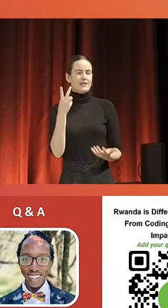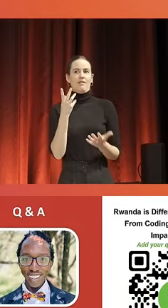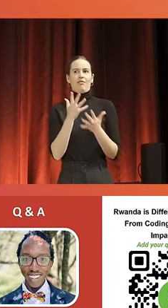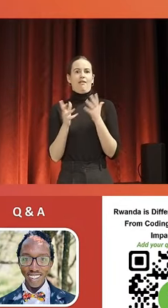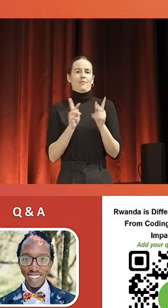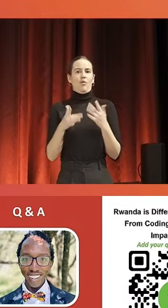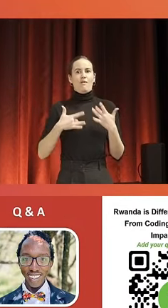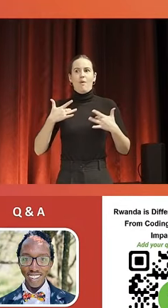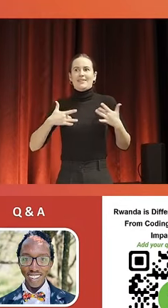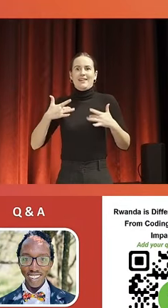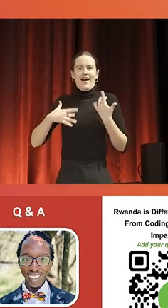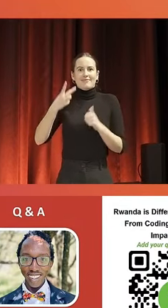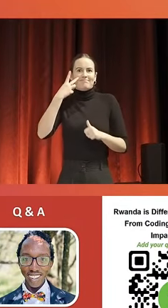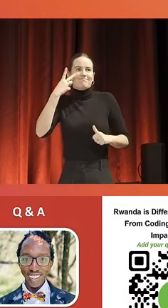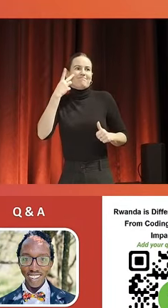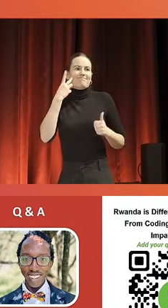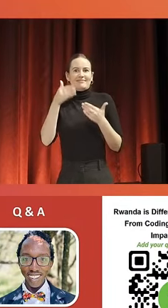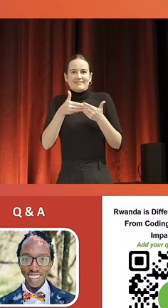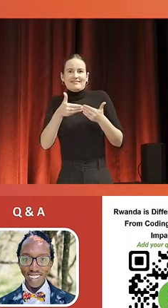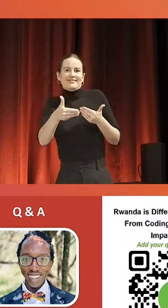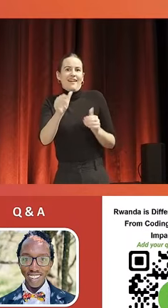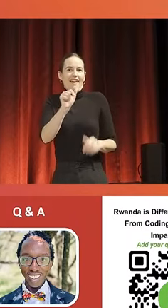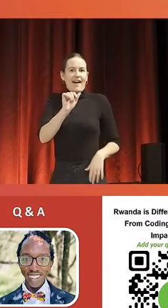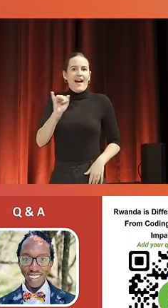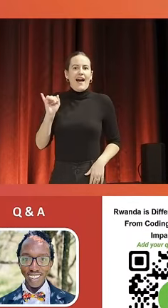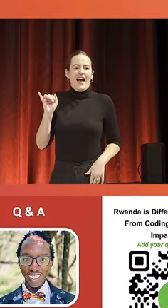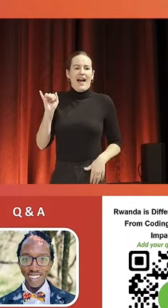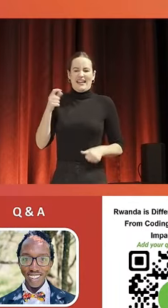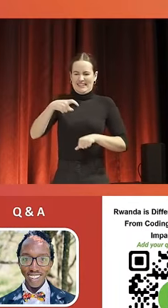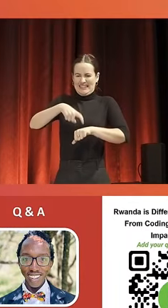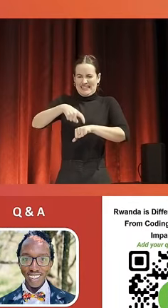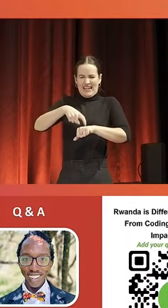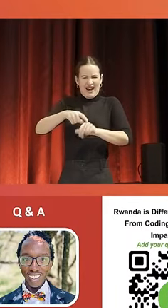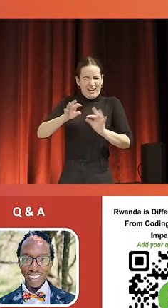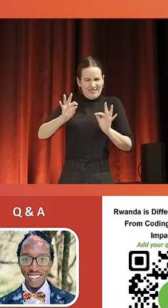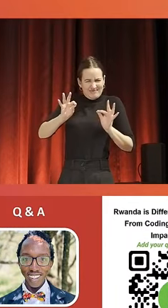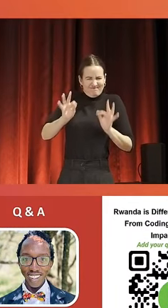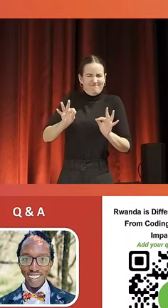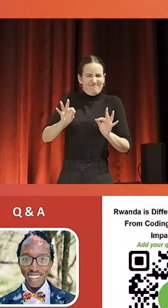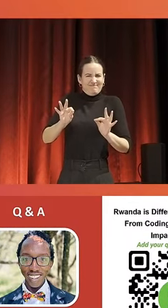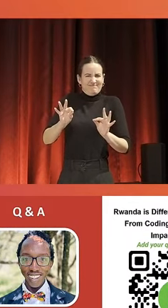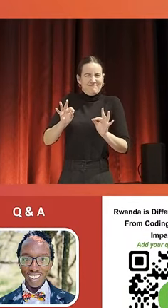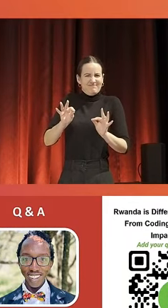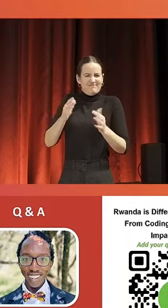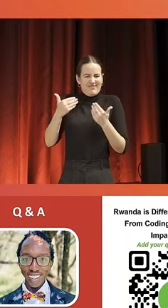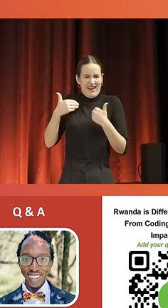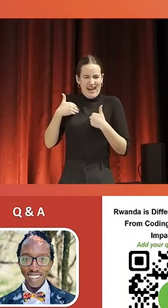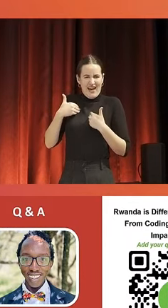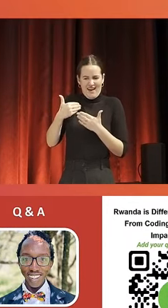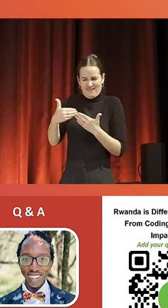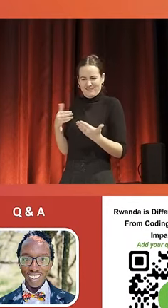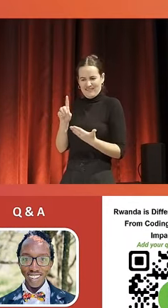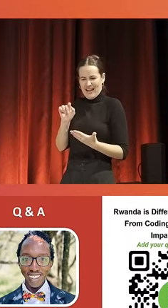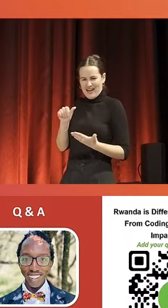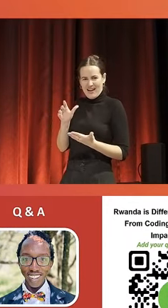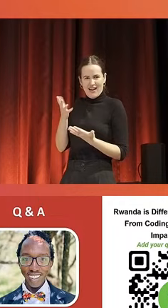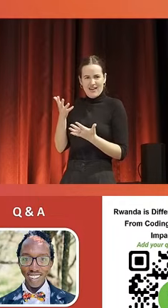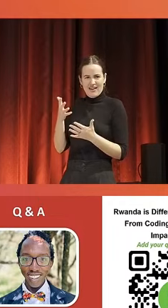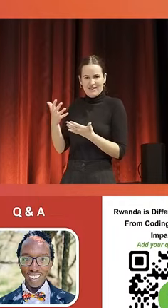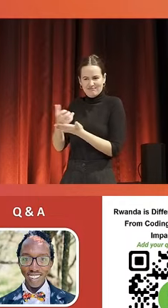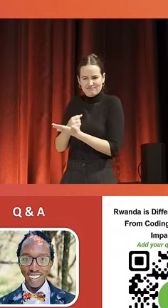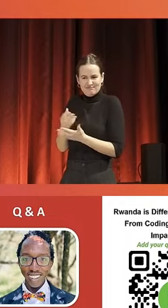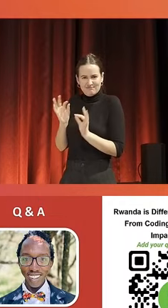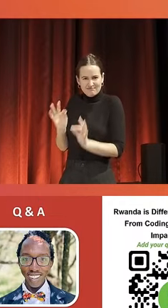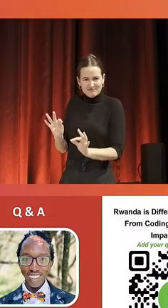because the timing has just clicked where we have enough data, enough processing power to be able to start to